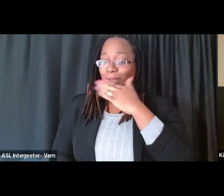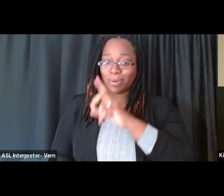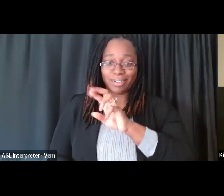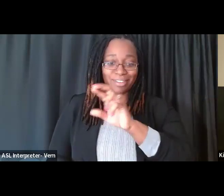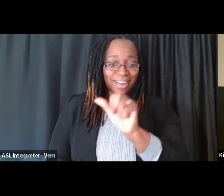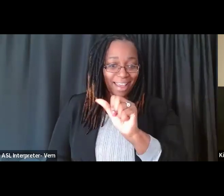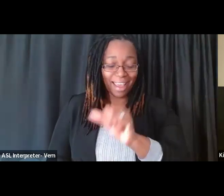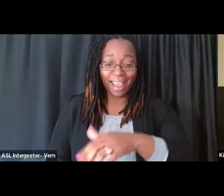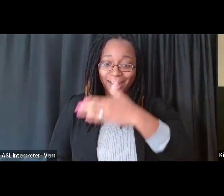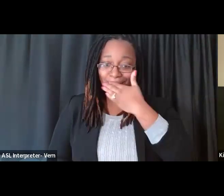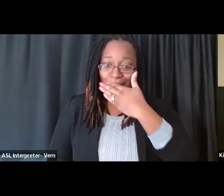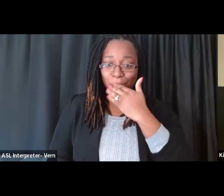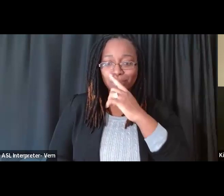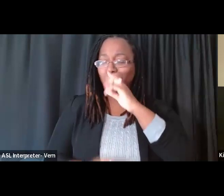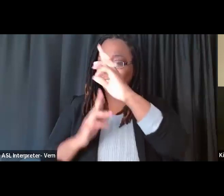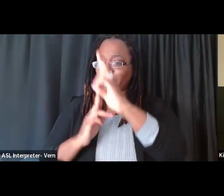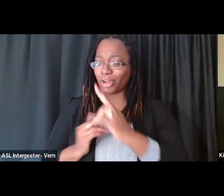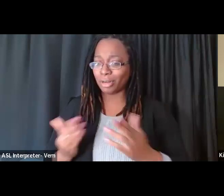of this collection.